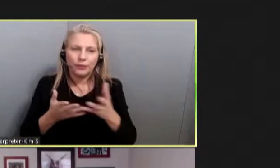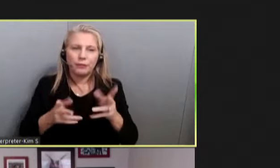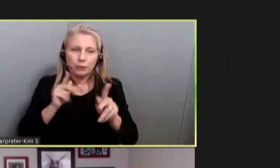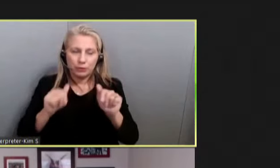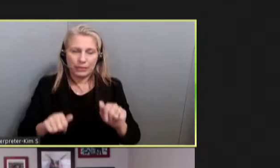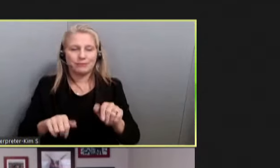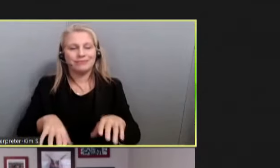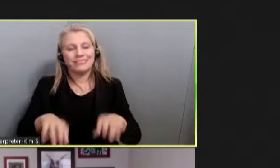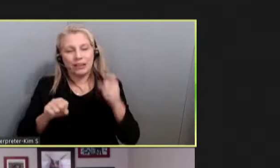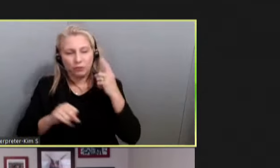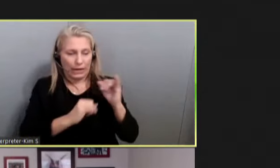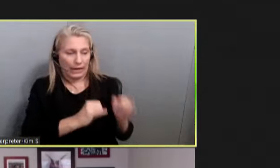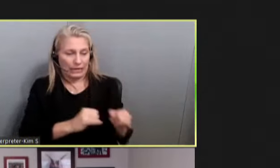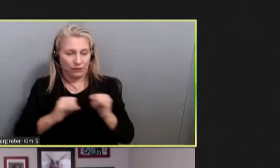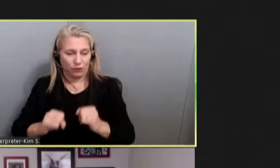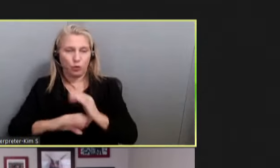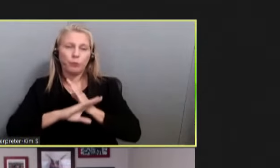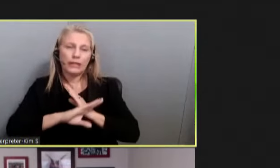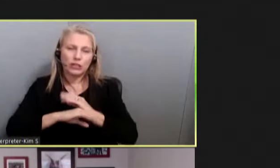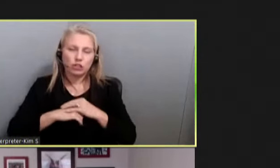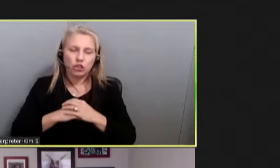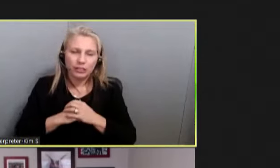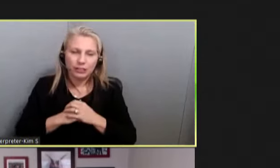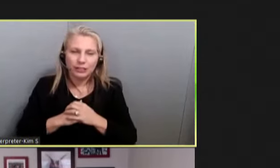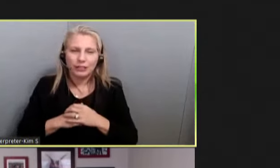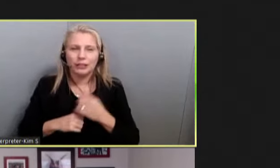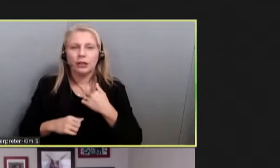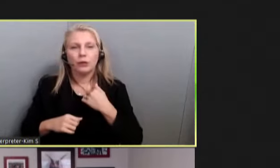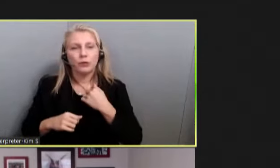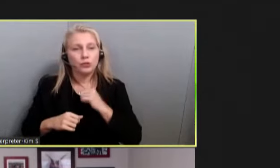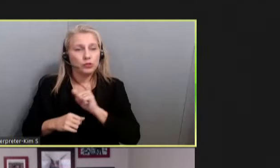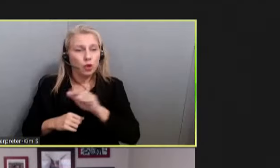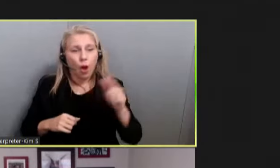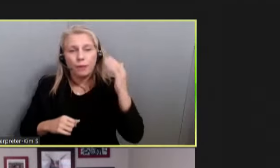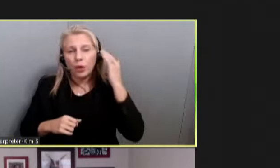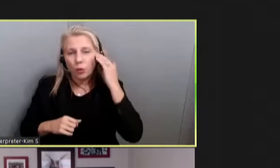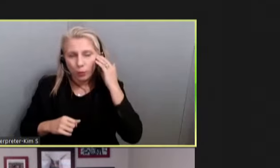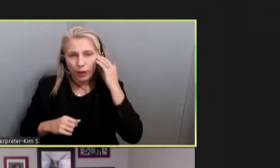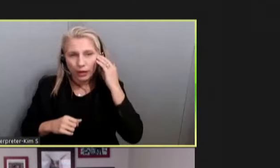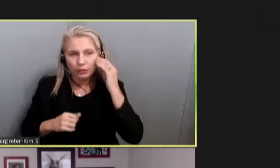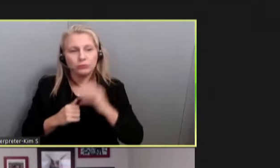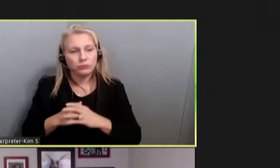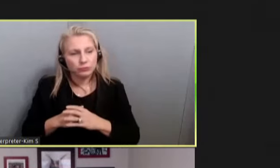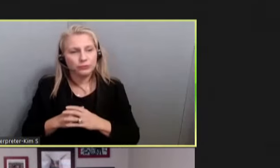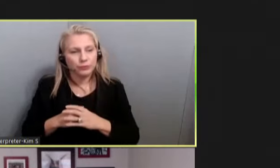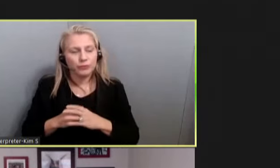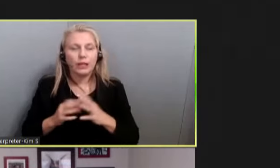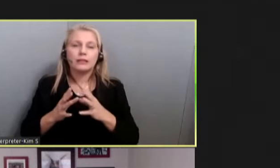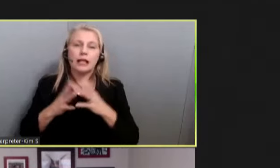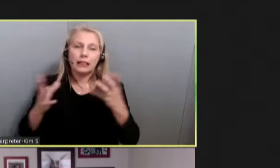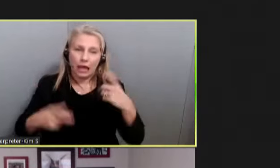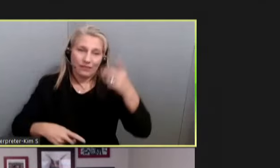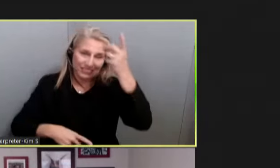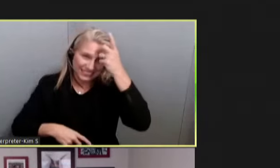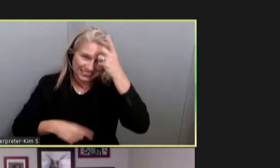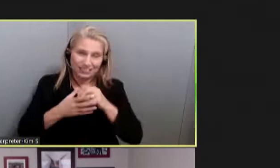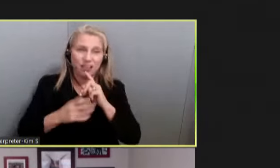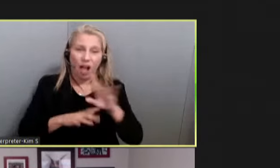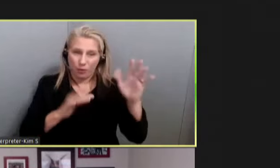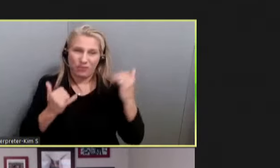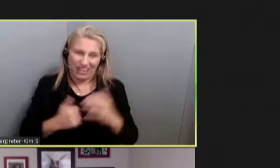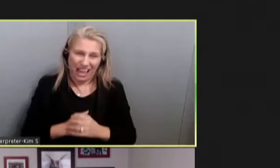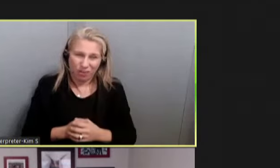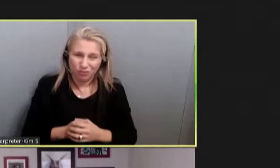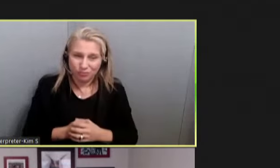individual levels of protection. And we should all be aware that there is, a lot of disease in Colorado right